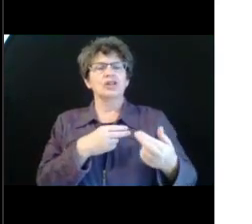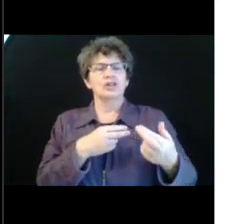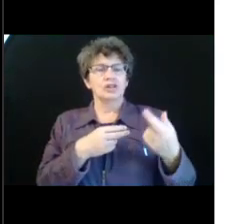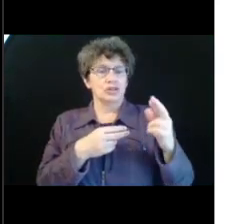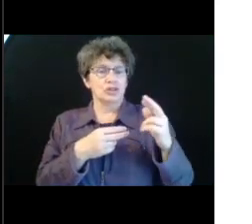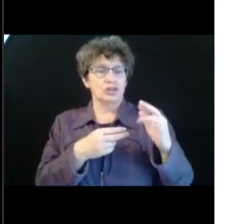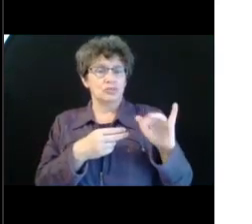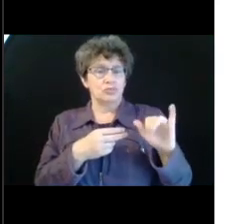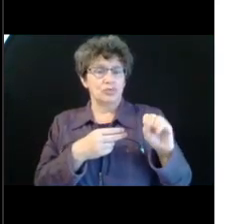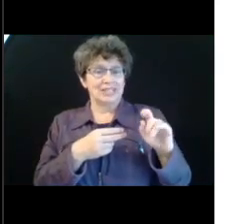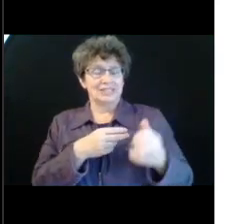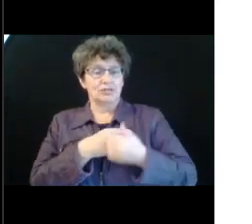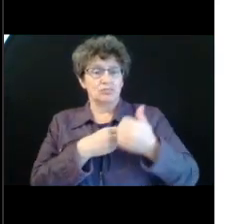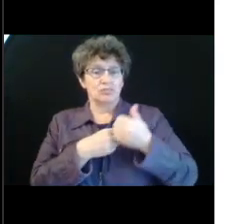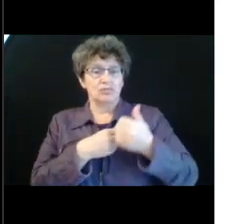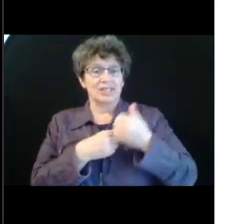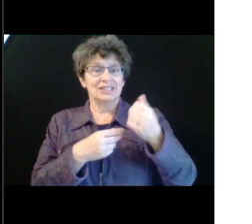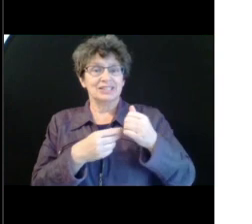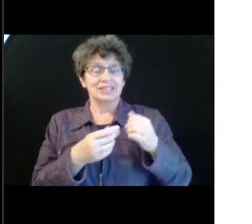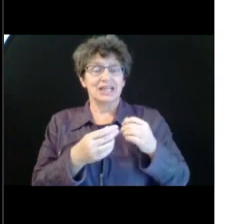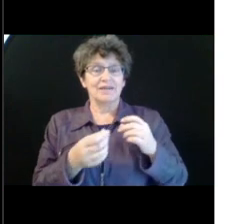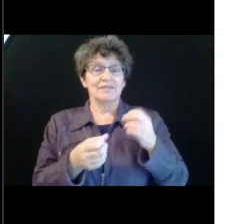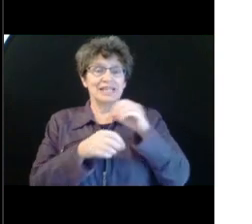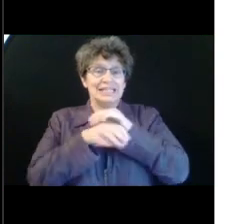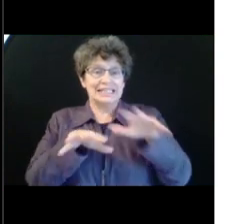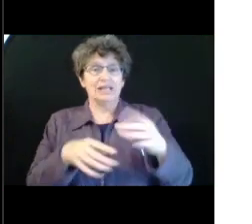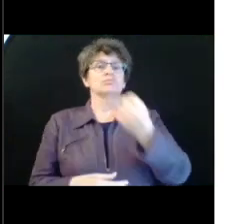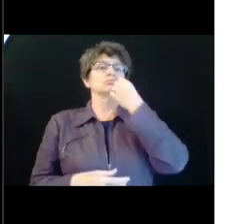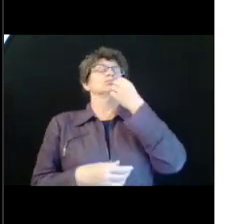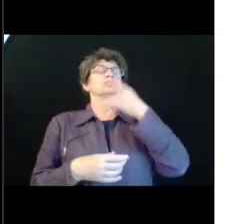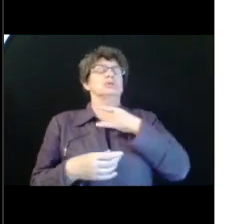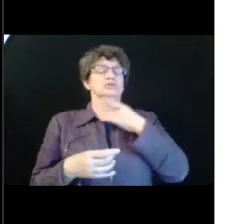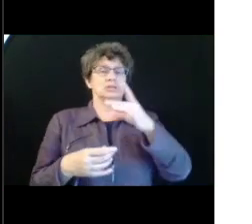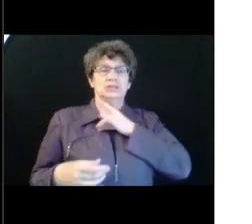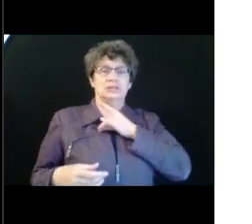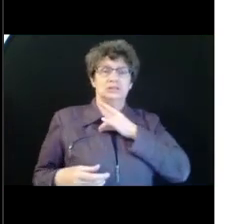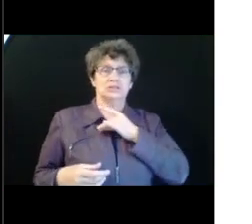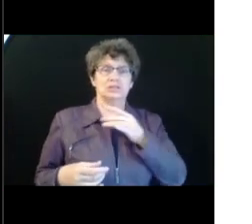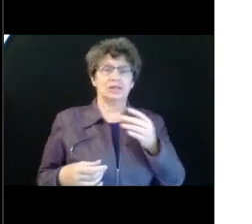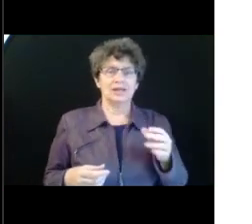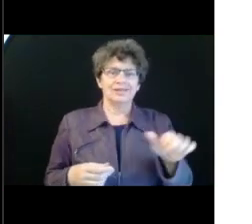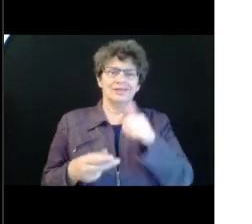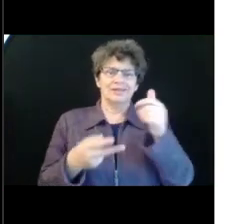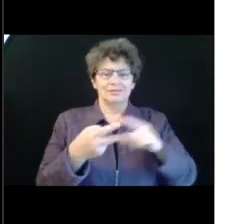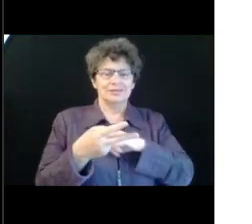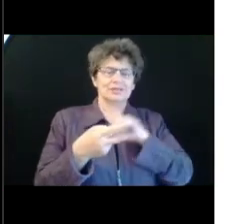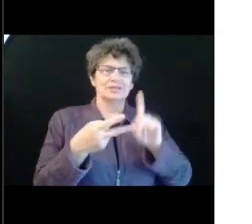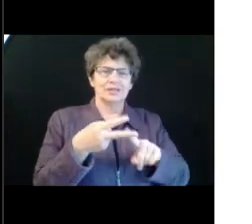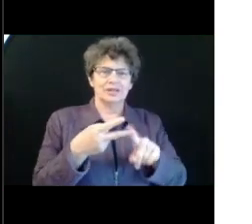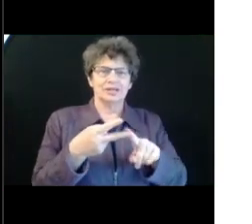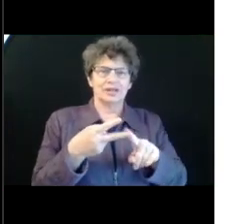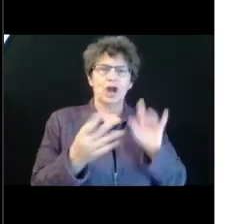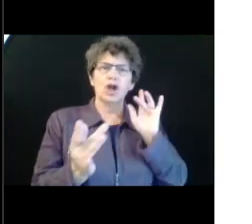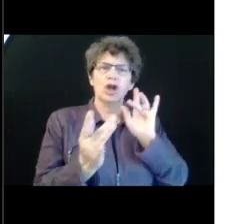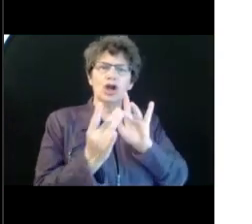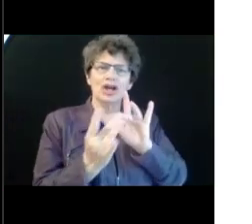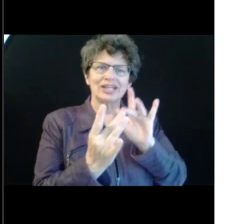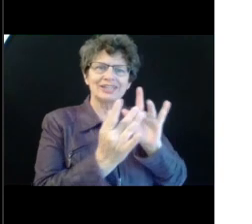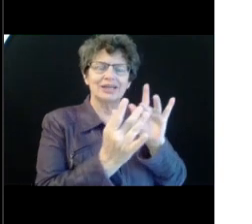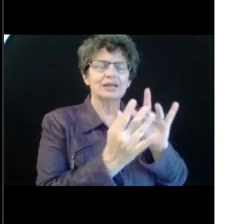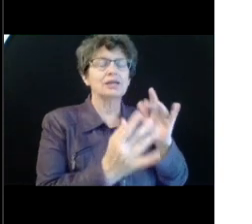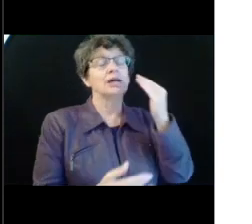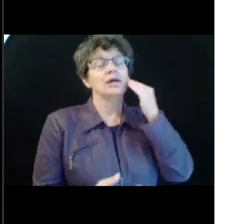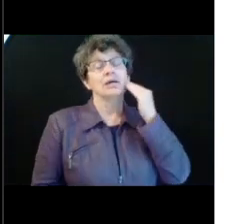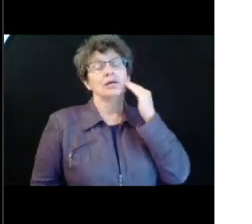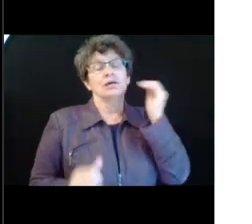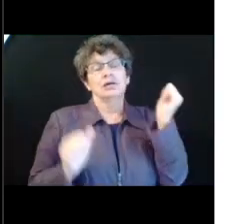another factor is contact rate. And so I'm sure everyone's tired of hearing about COVID-19 at this point,